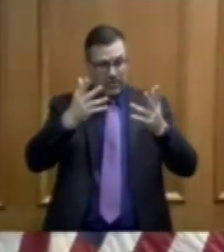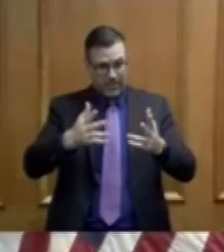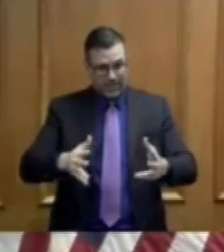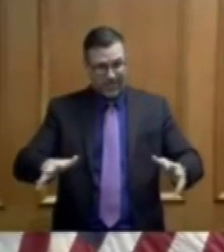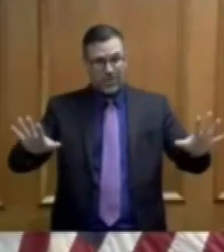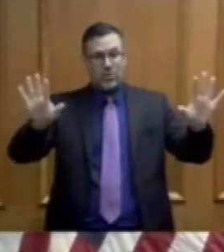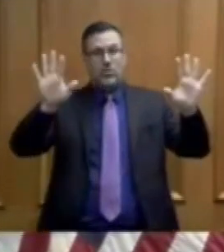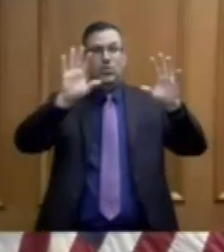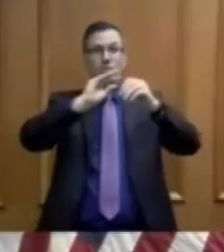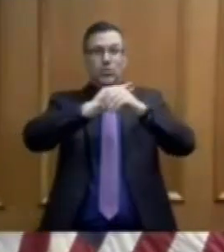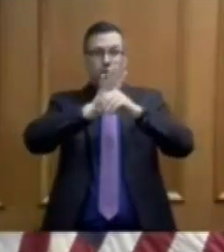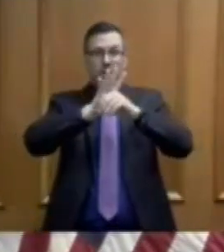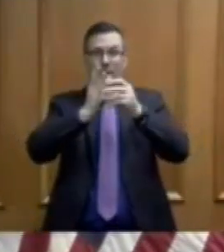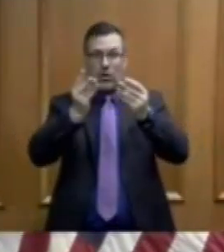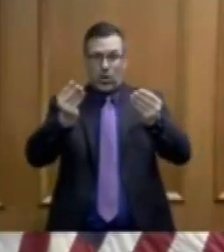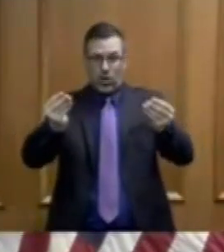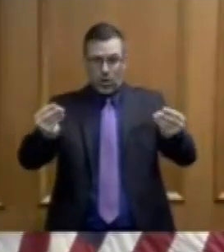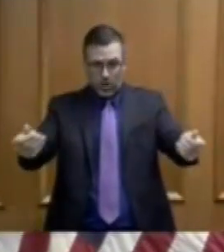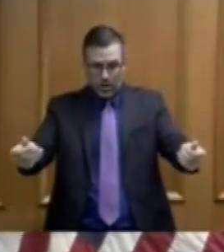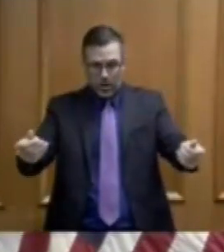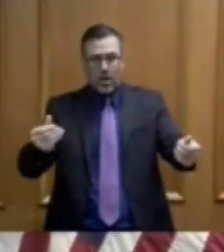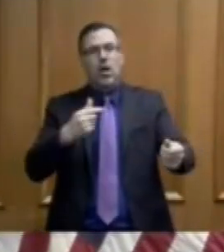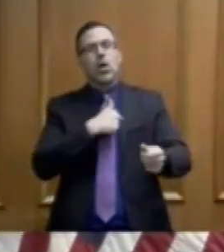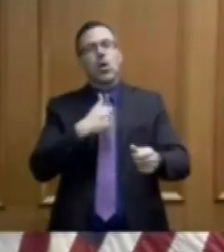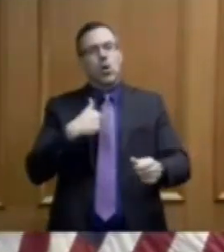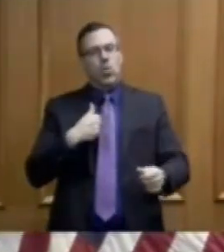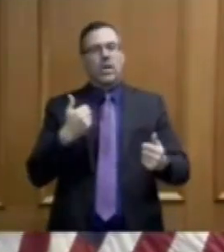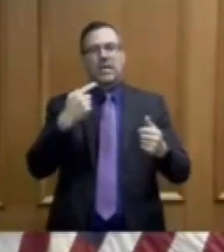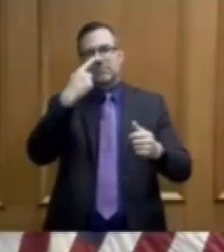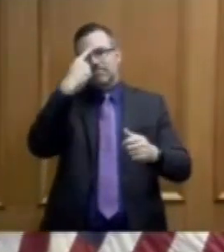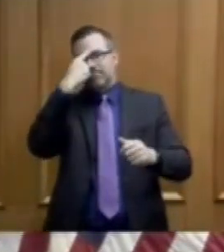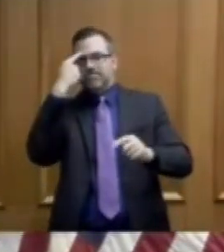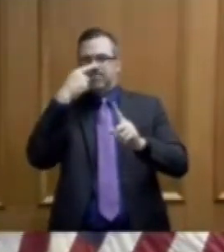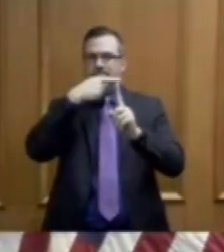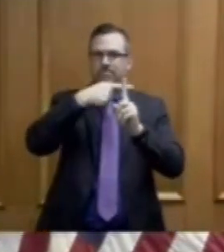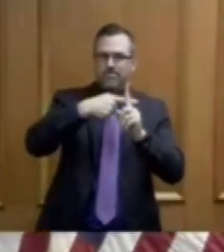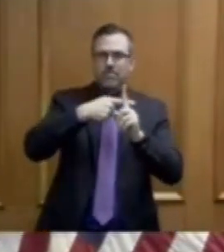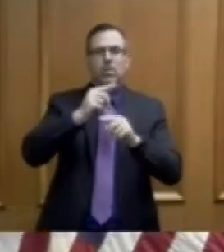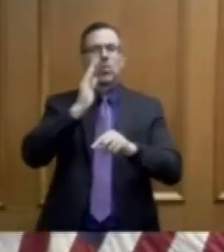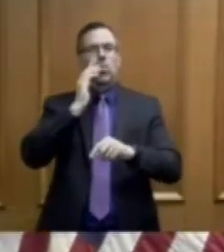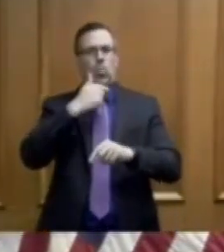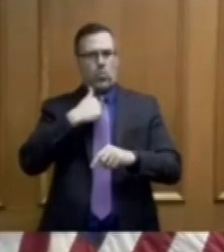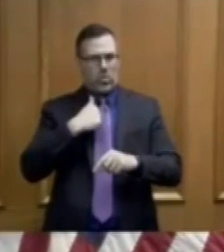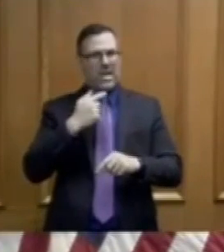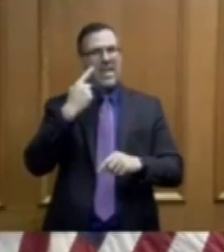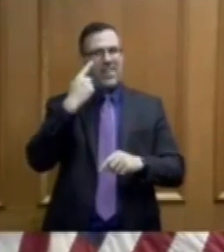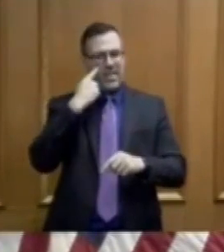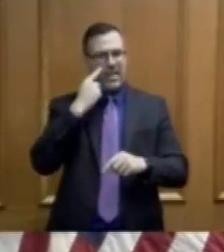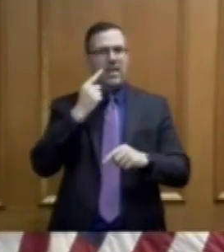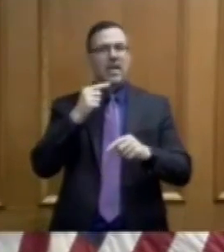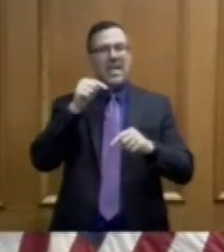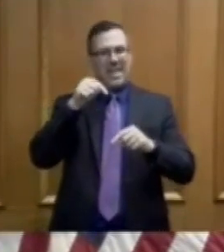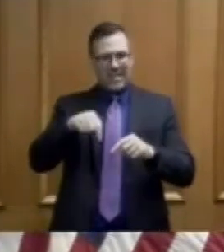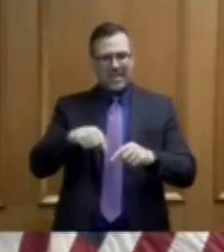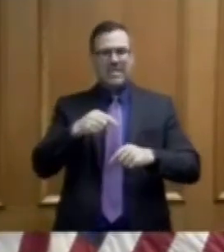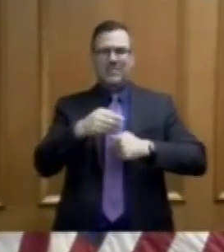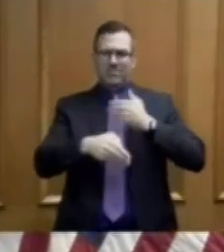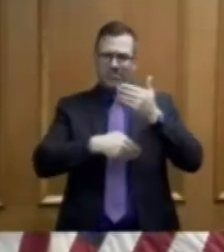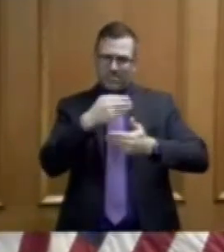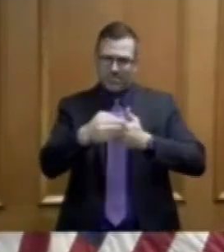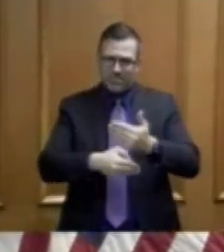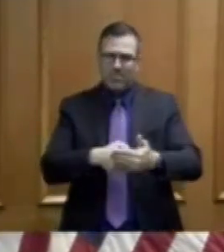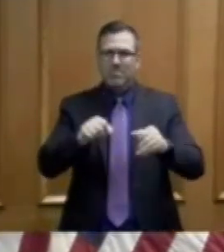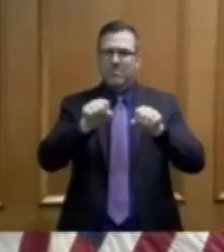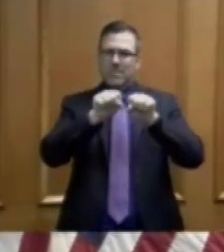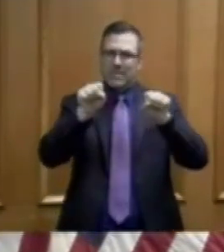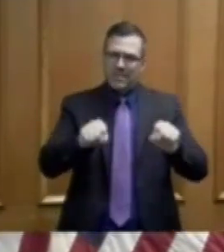be one that mitigates to the greatest degree possible the health damages to the folks in our state, the